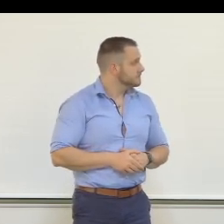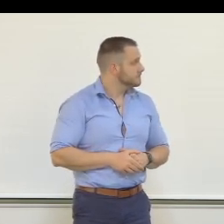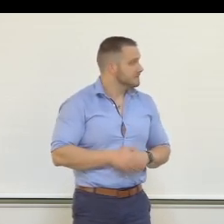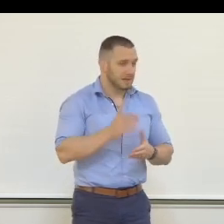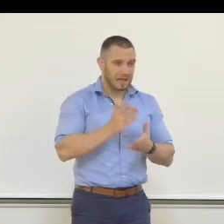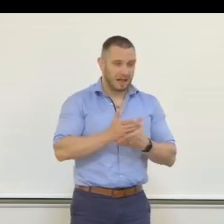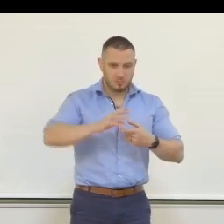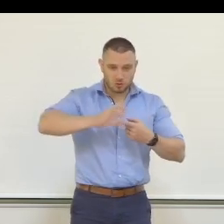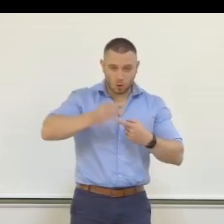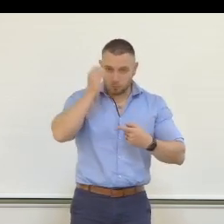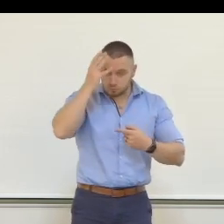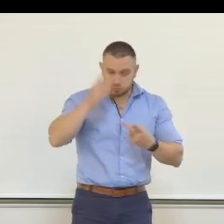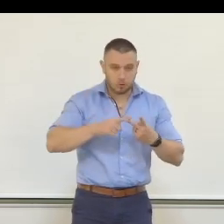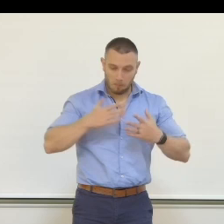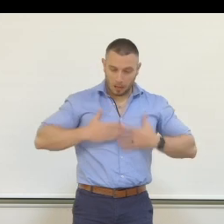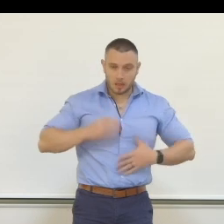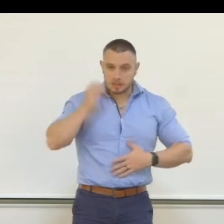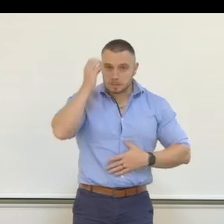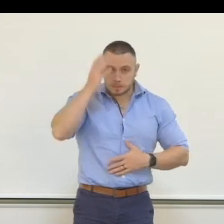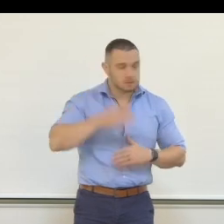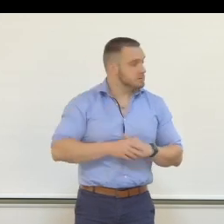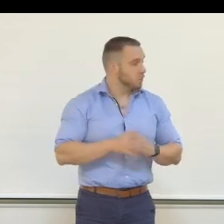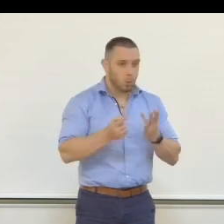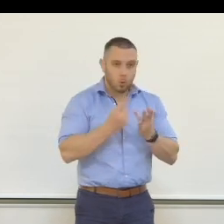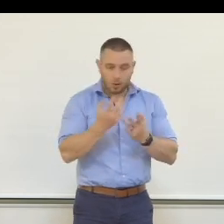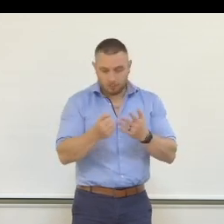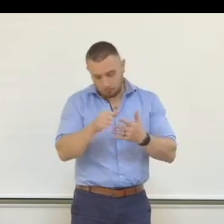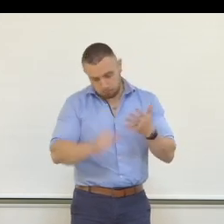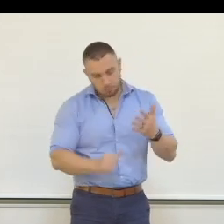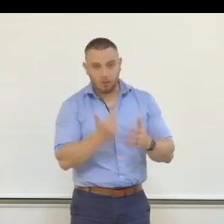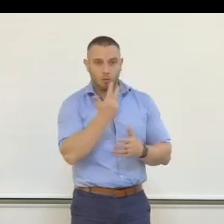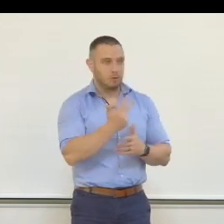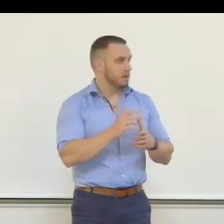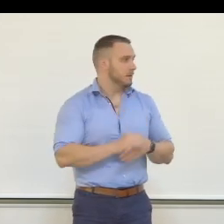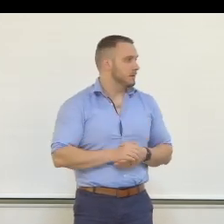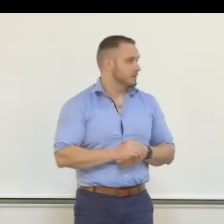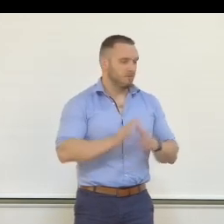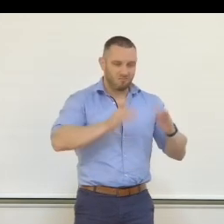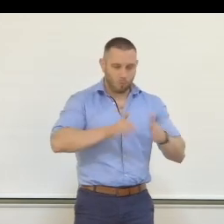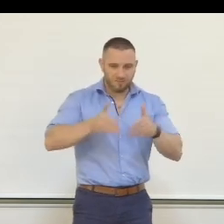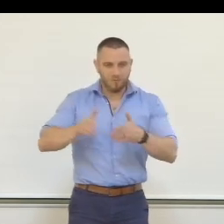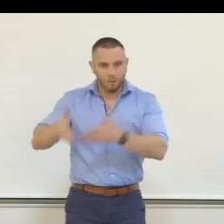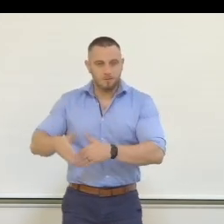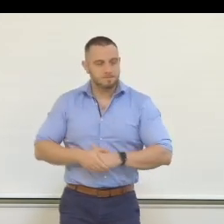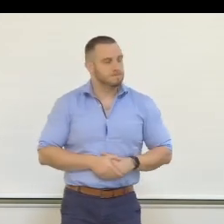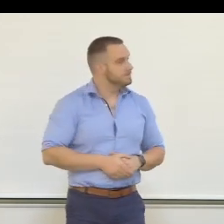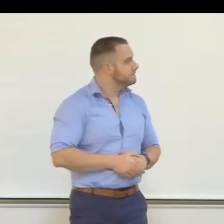geologists, we had biologists, and we had material sciences. So we had these three foci.